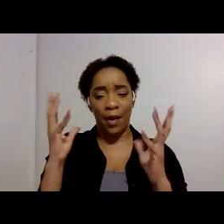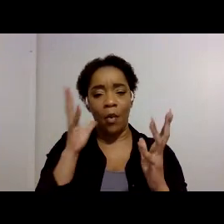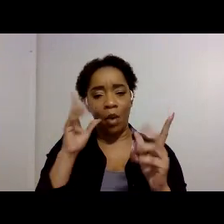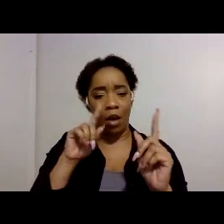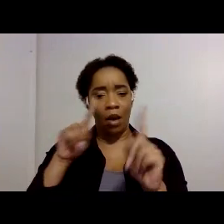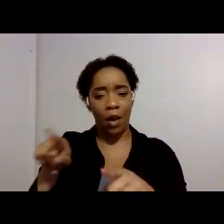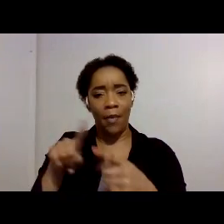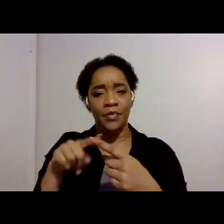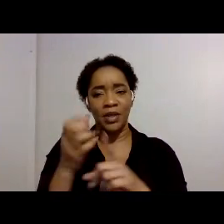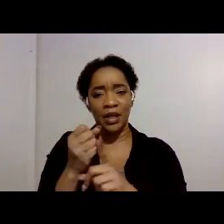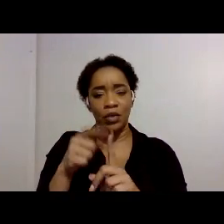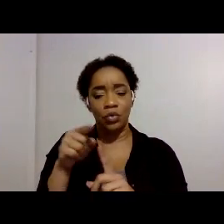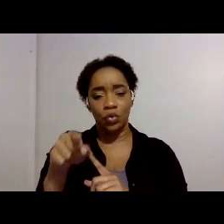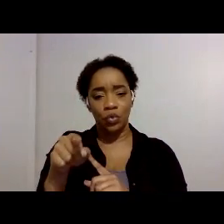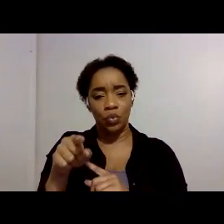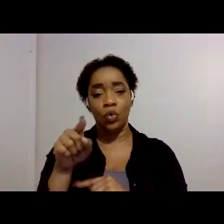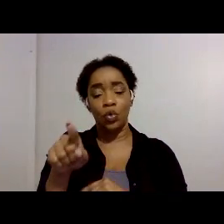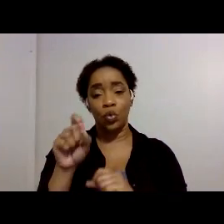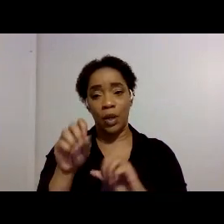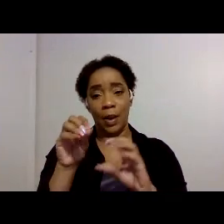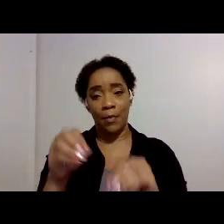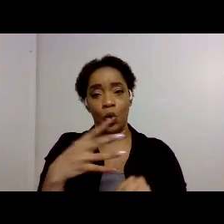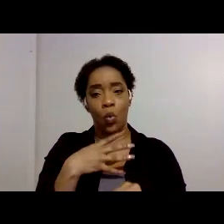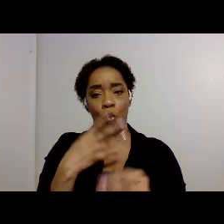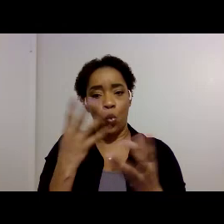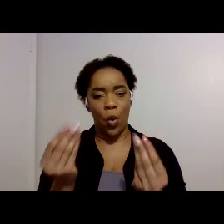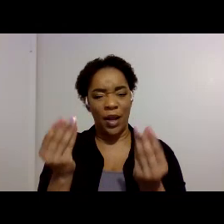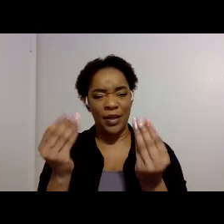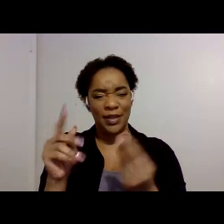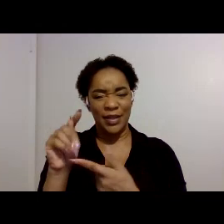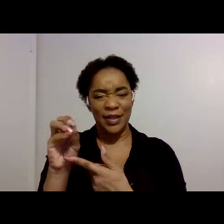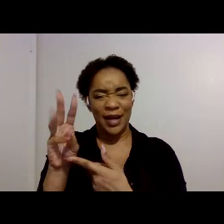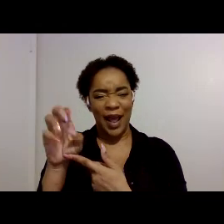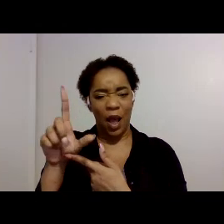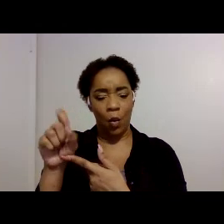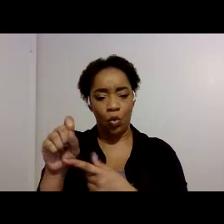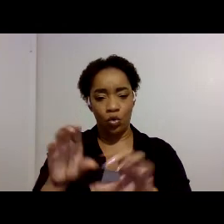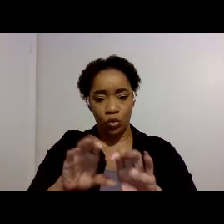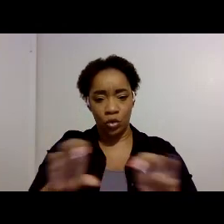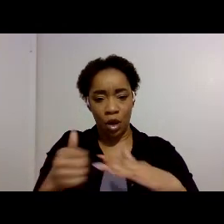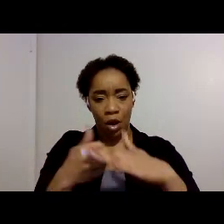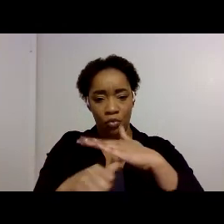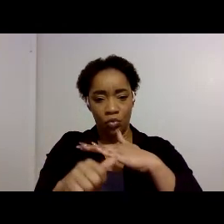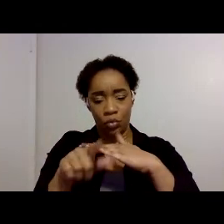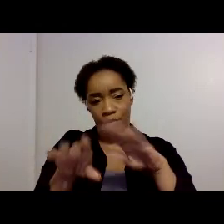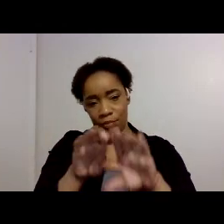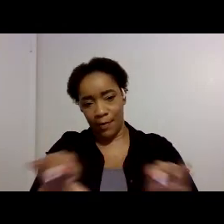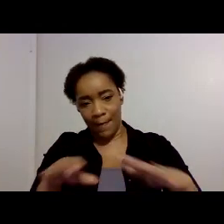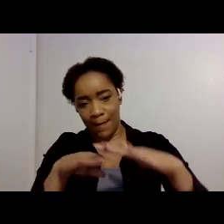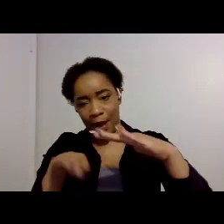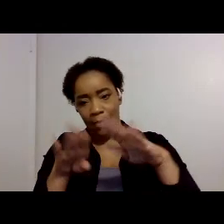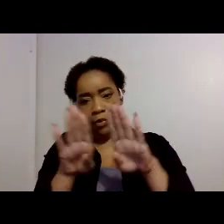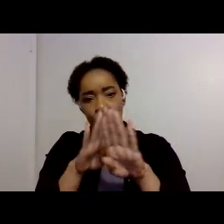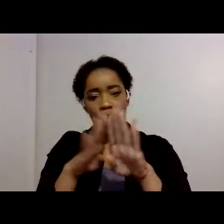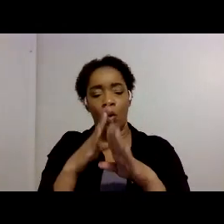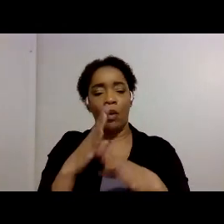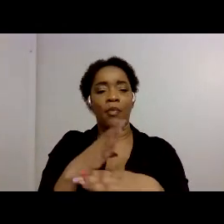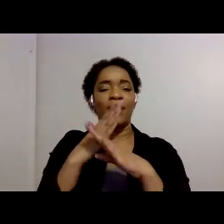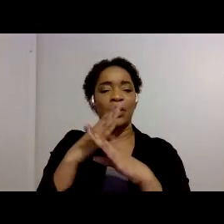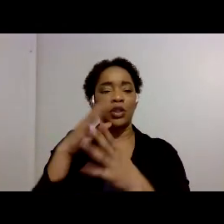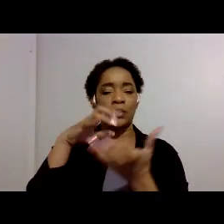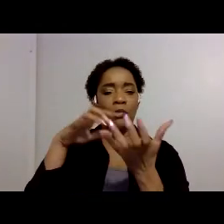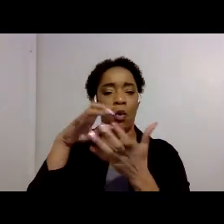can place wet towels at the bottom of those closed doors to help prevent smoke travel. So, okay, Captain, we're We